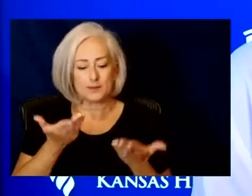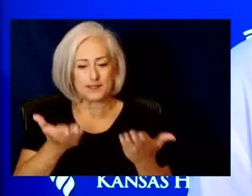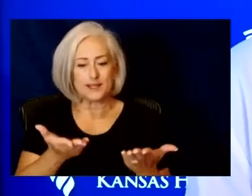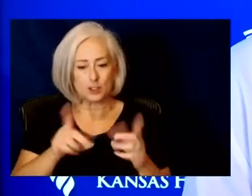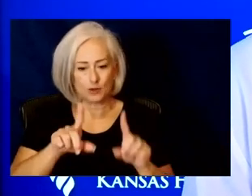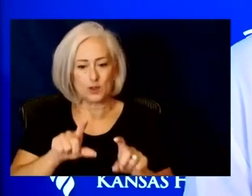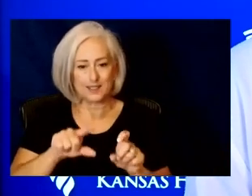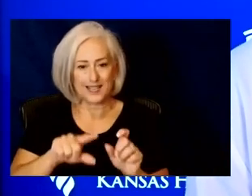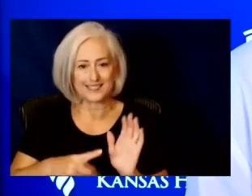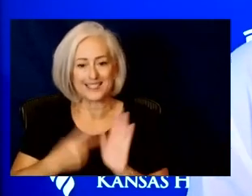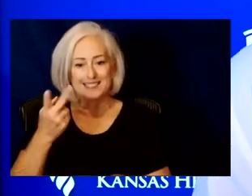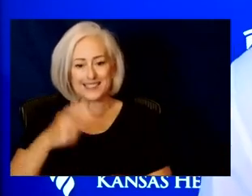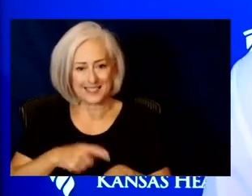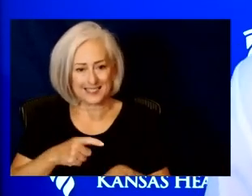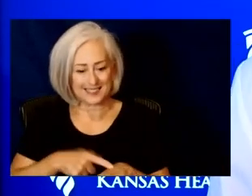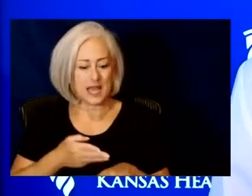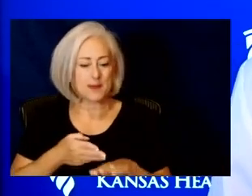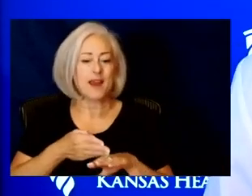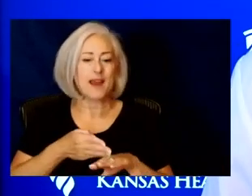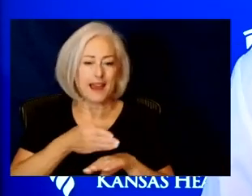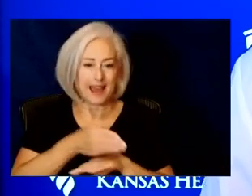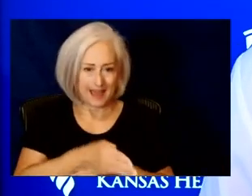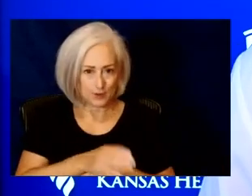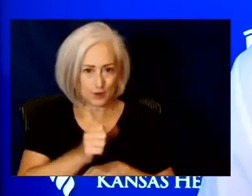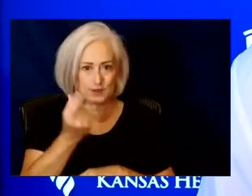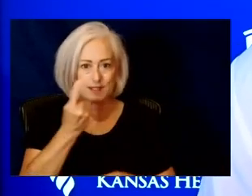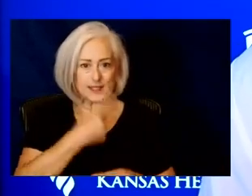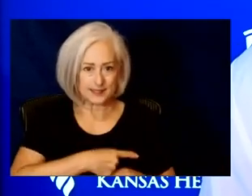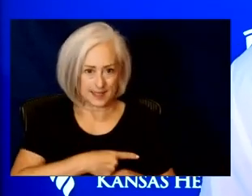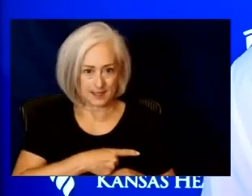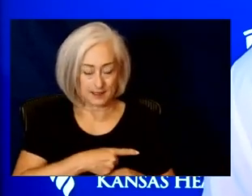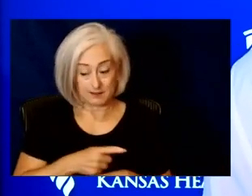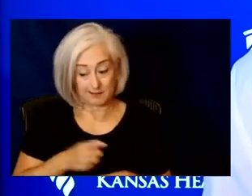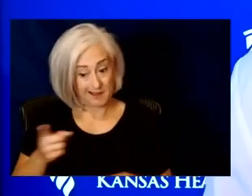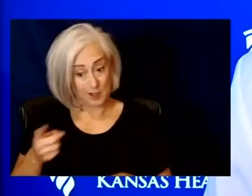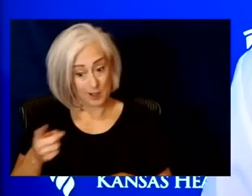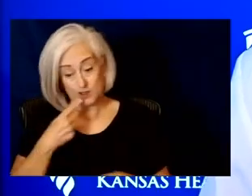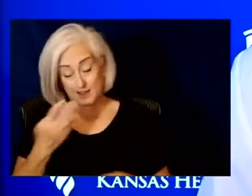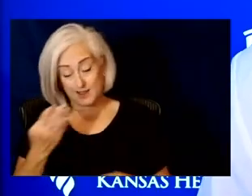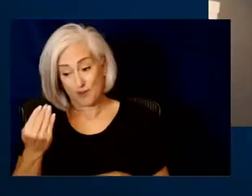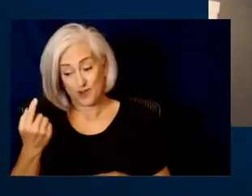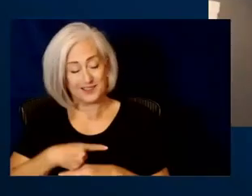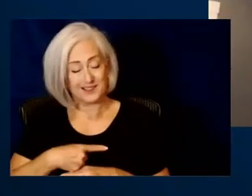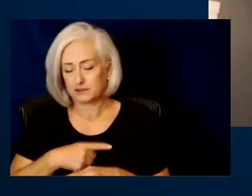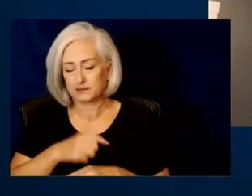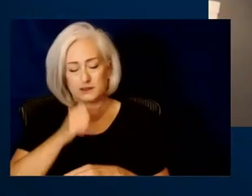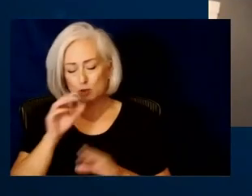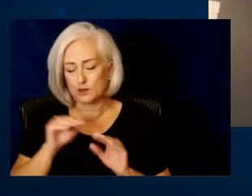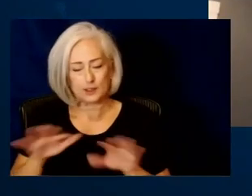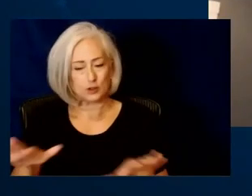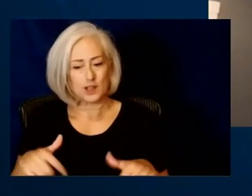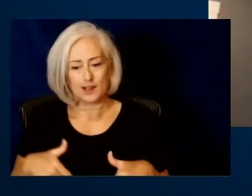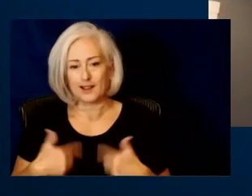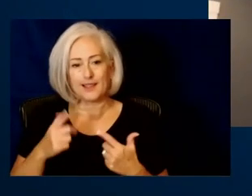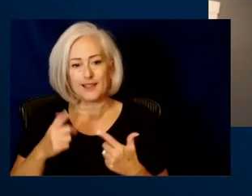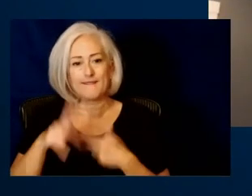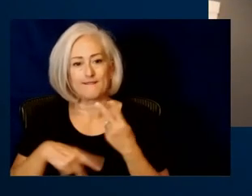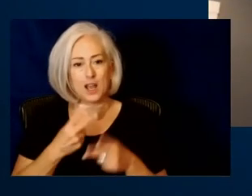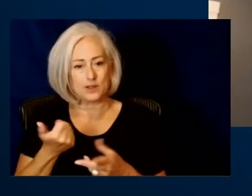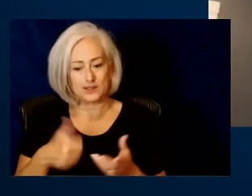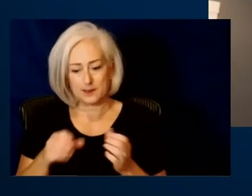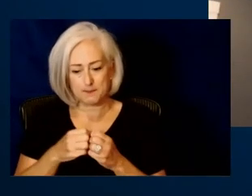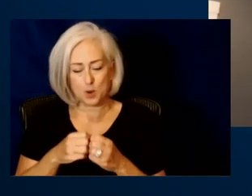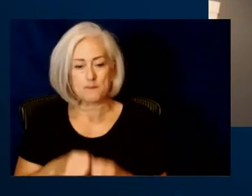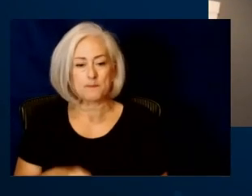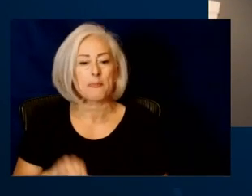days, after that situation that we heard about in the question, you really shouldn't be shedding live virus at that point. Judy says that her